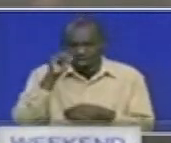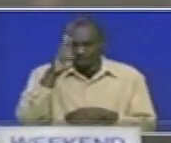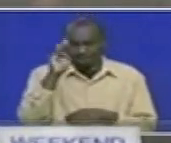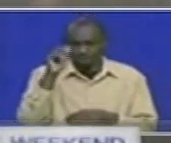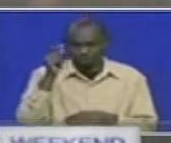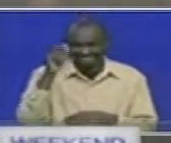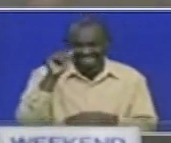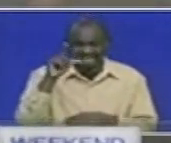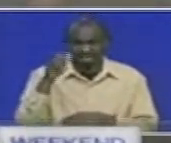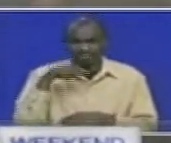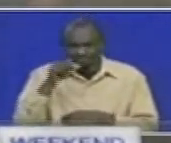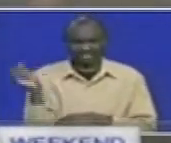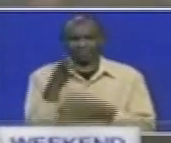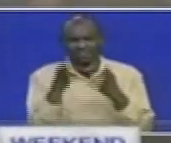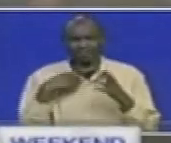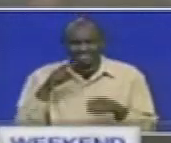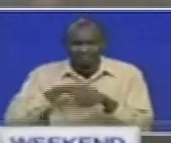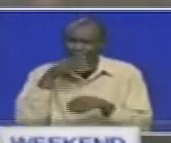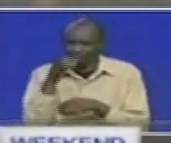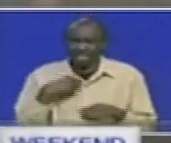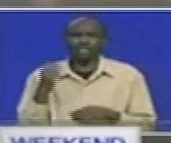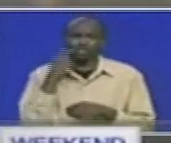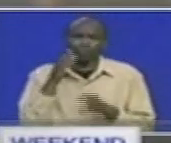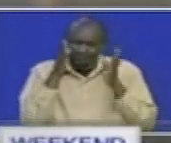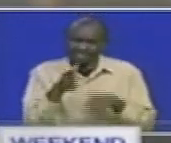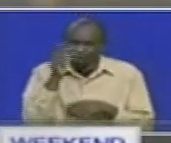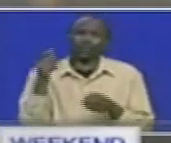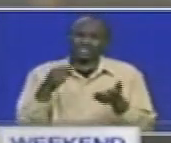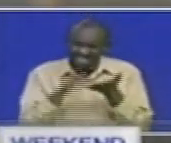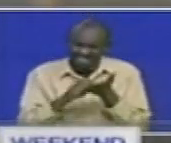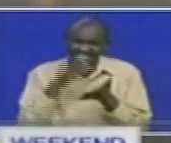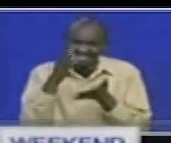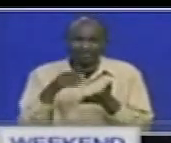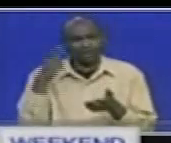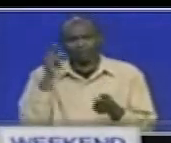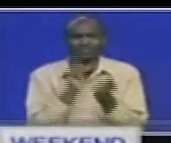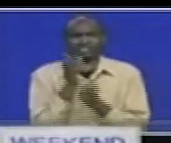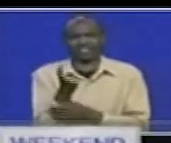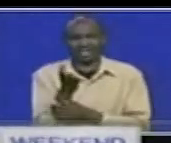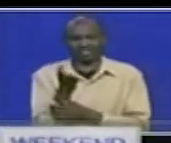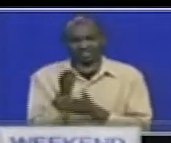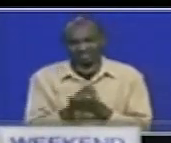another slam I still go to those places I still visit the shopkeeper who used to give me credit at that time when I couldn't